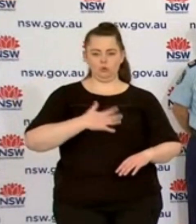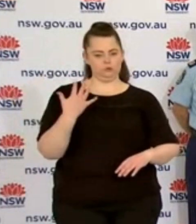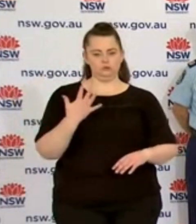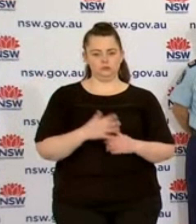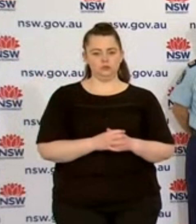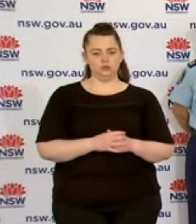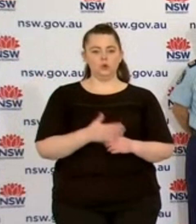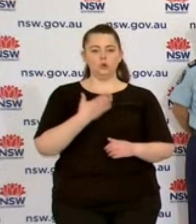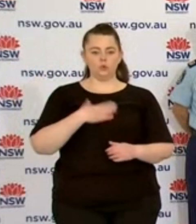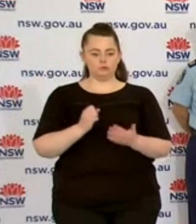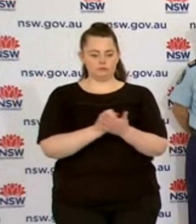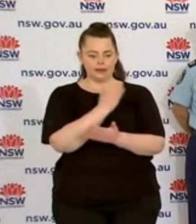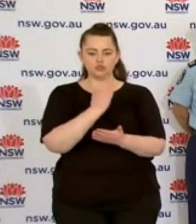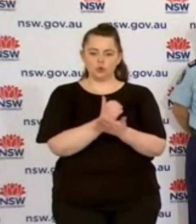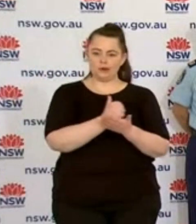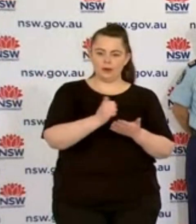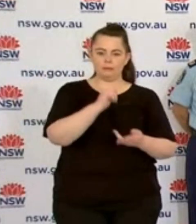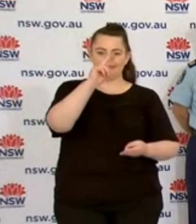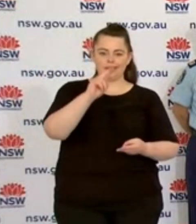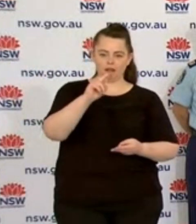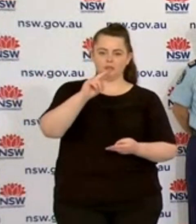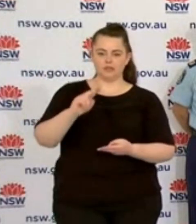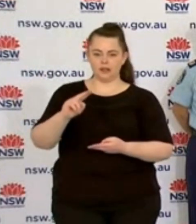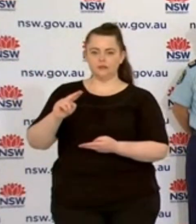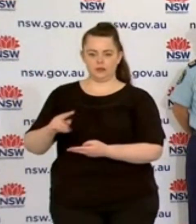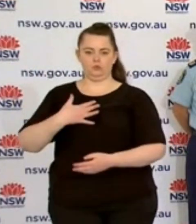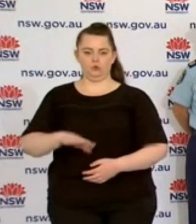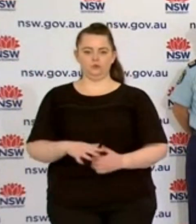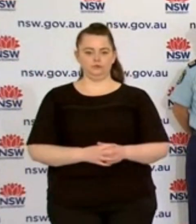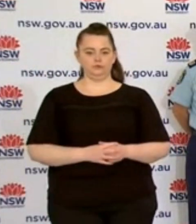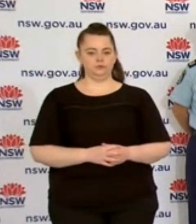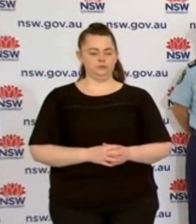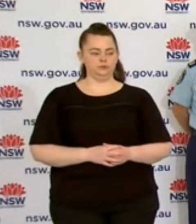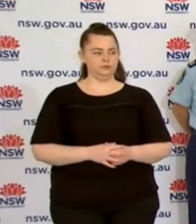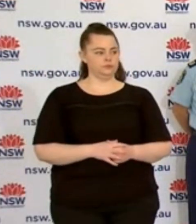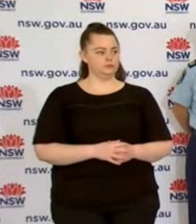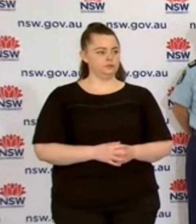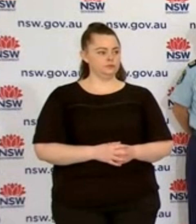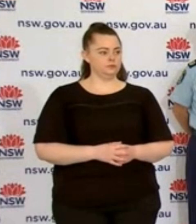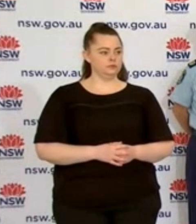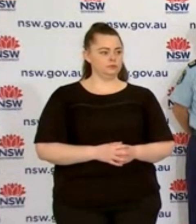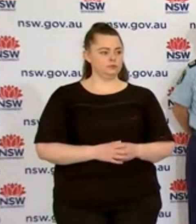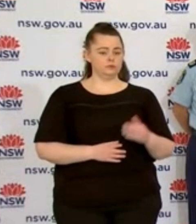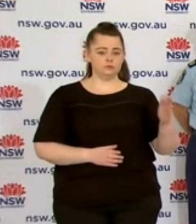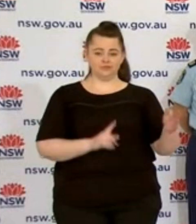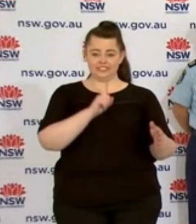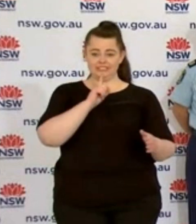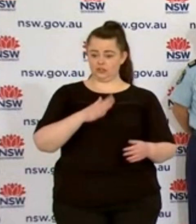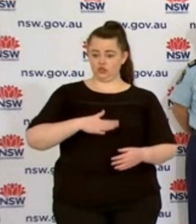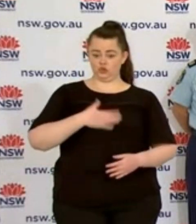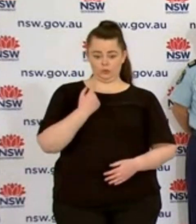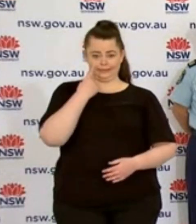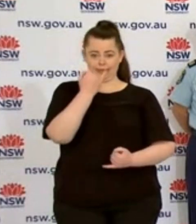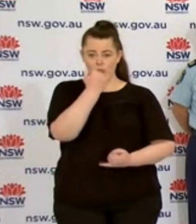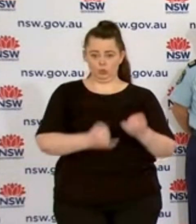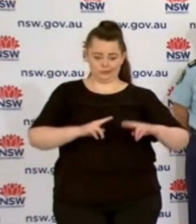case numbers are declining, not going up. Stop it taking off, but isn't it realistically out of control at the moment, given